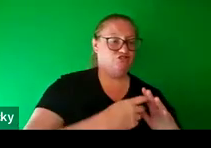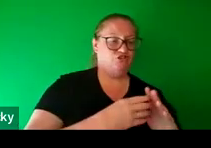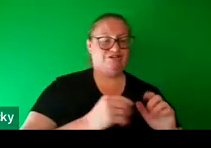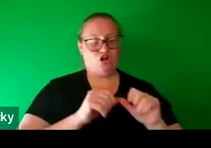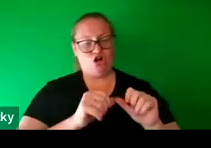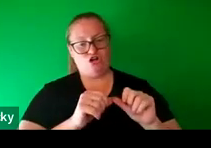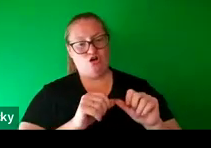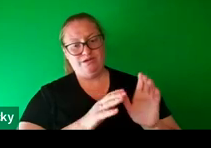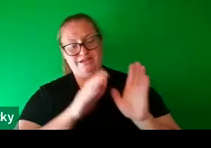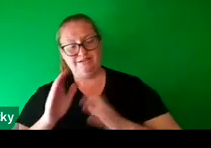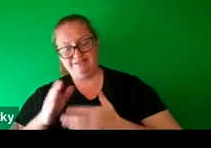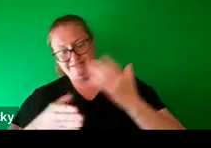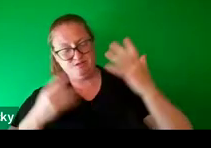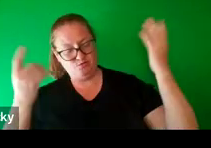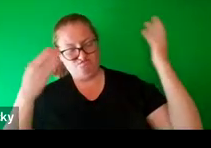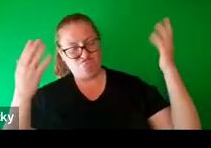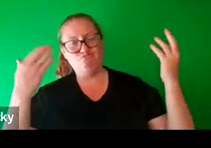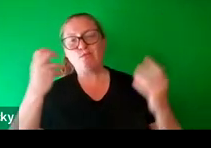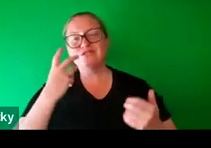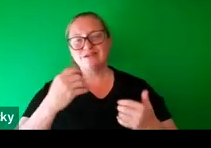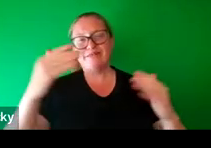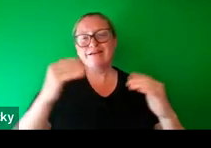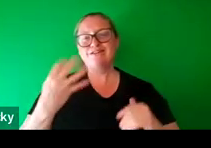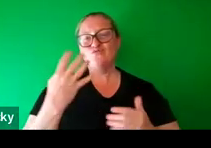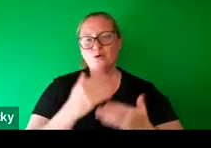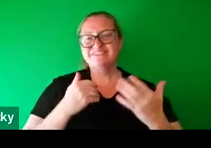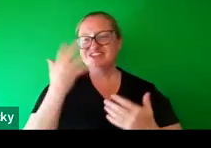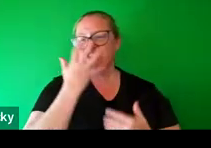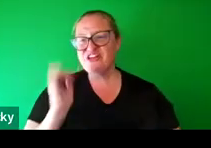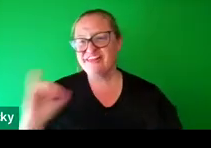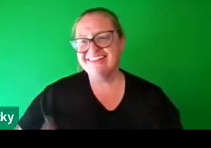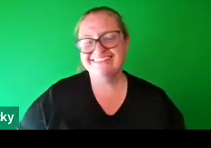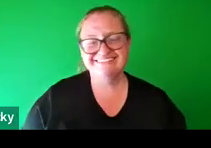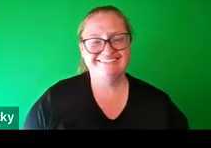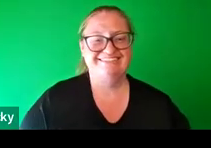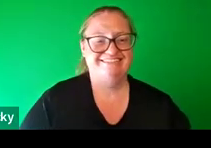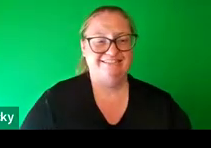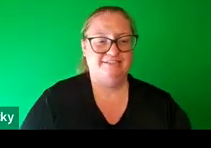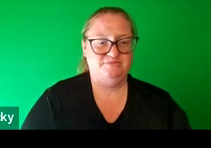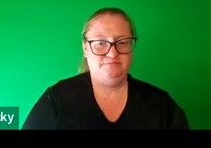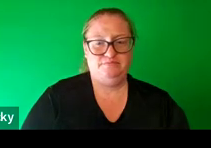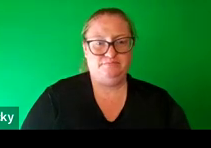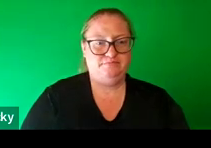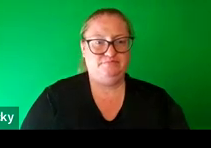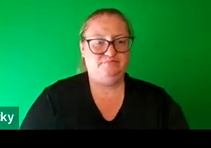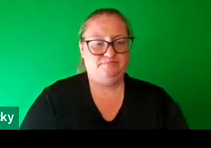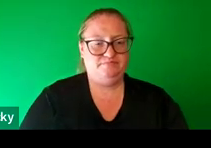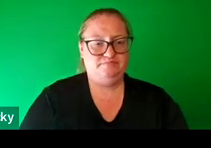or so we'll see how the next four sections go. Maybe we'll add that for the next time.